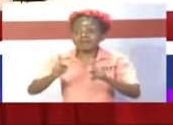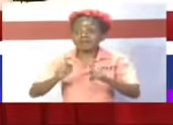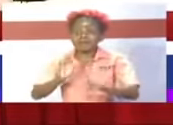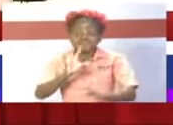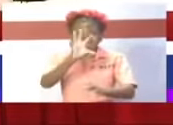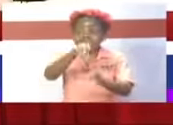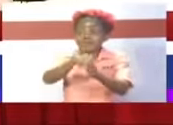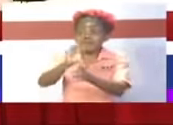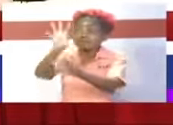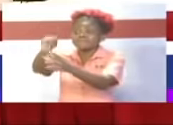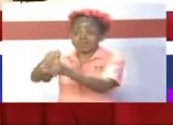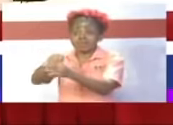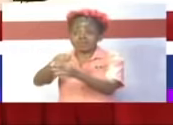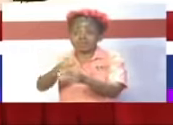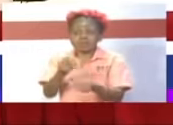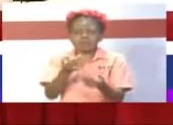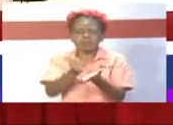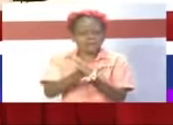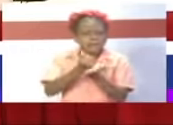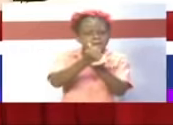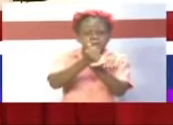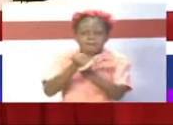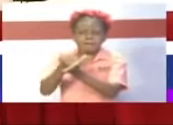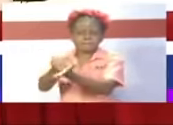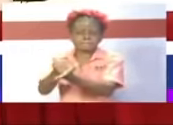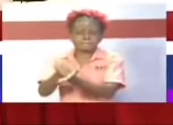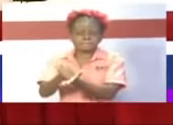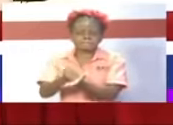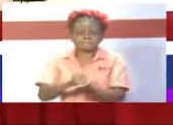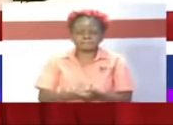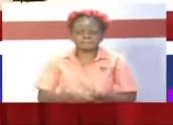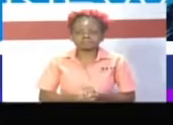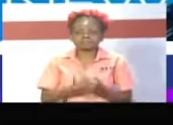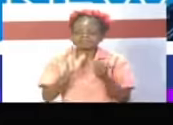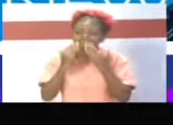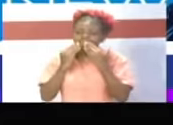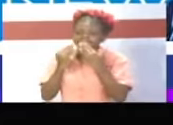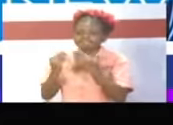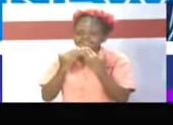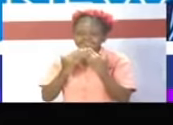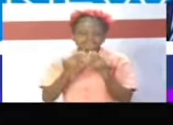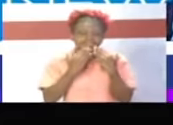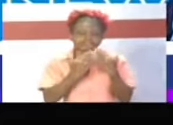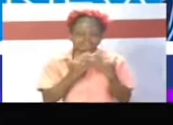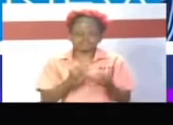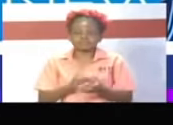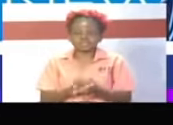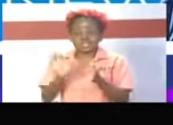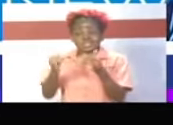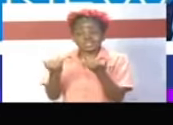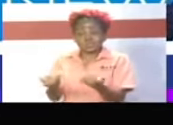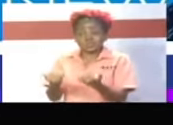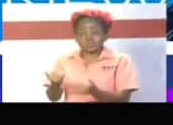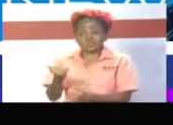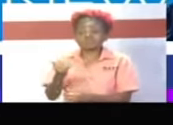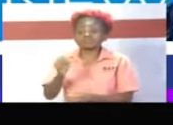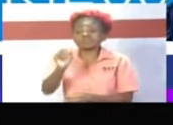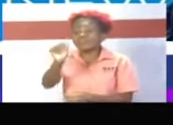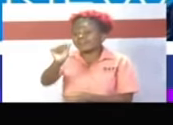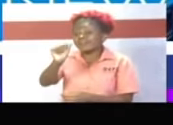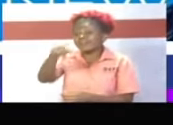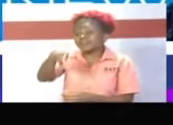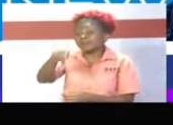News for your questions. Good morning, Priya Bihari, azbnews.com. My two questions are for Dr. Hines. Dr.